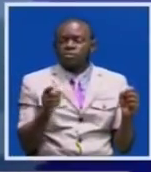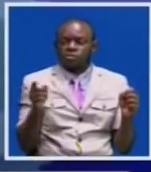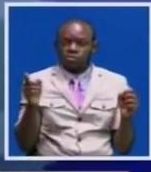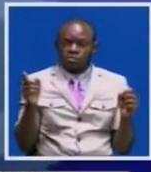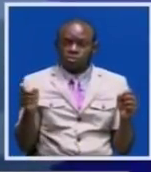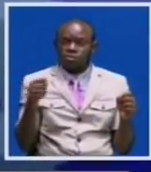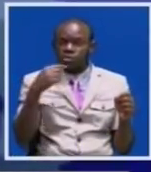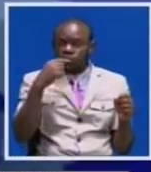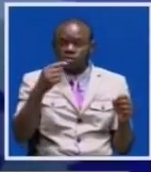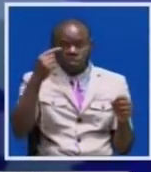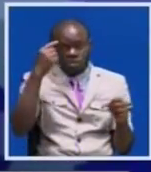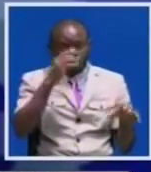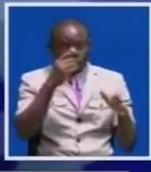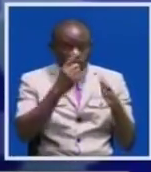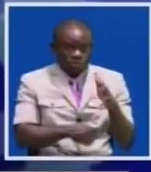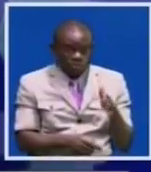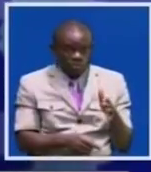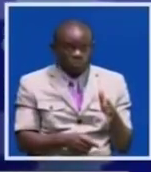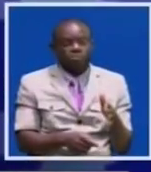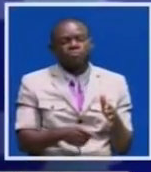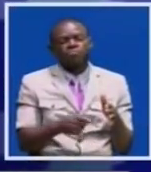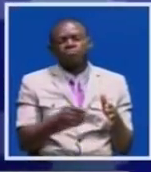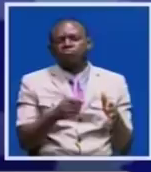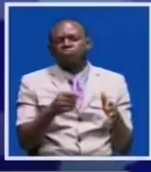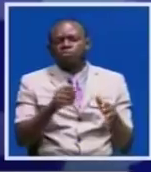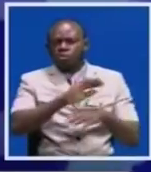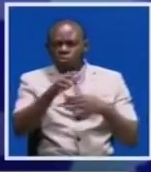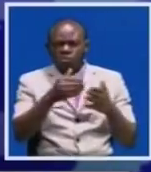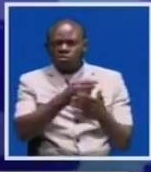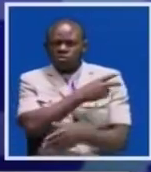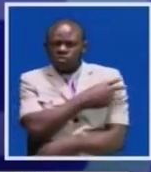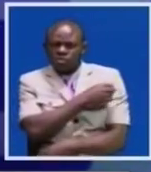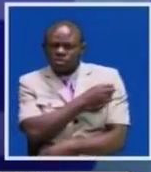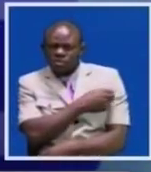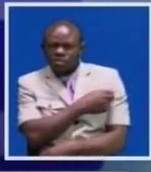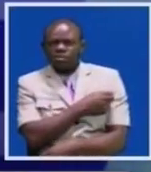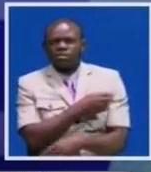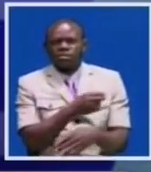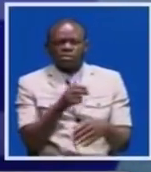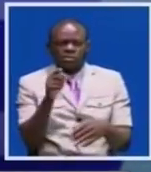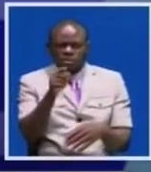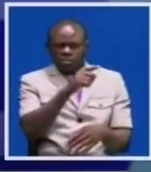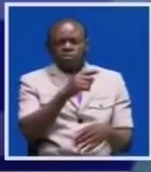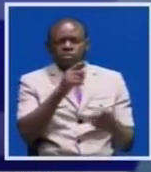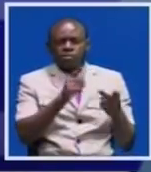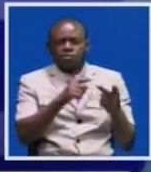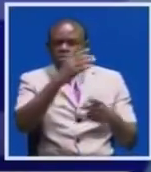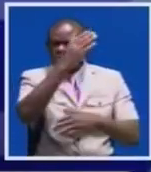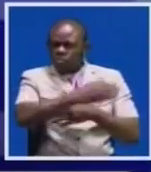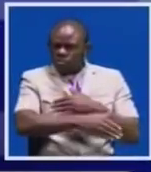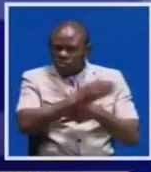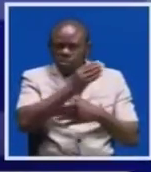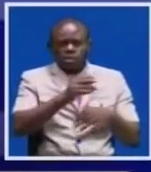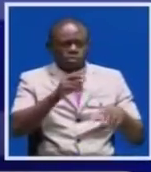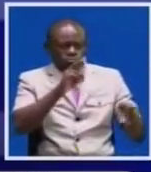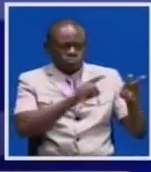interventions include surveillance in health, in all health facilities, communities and points of entry, among others.